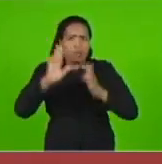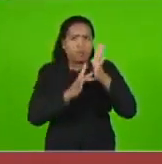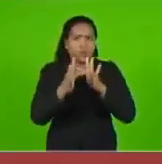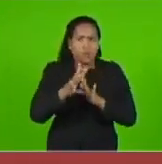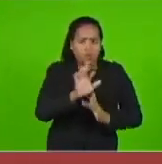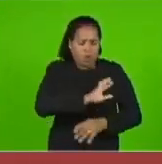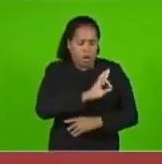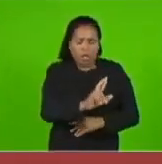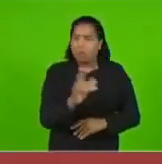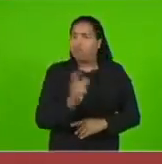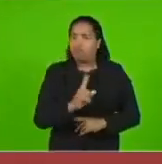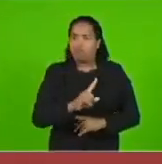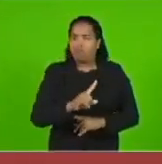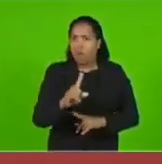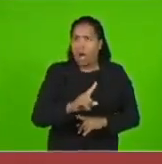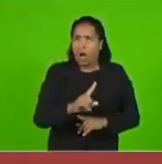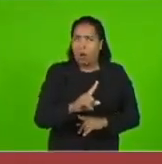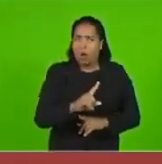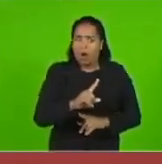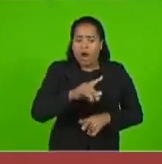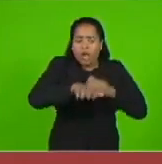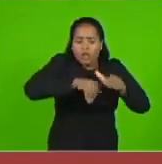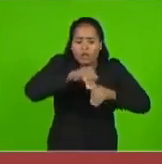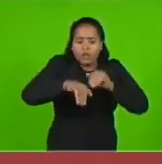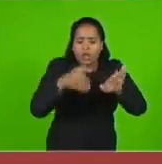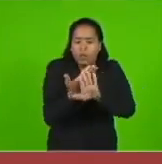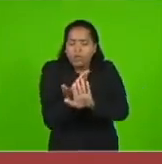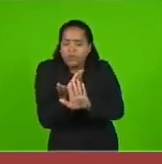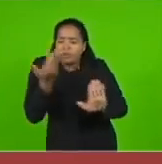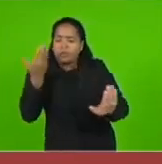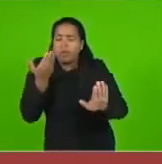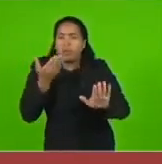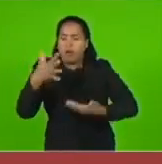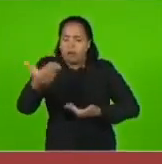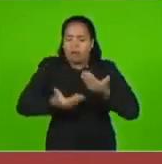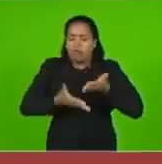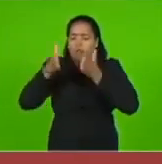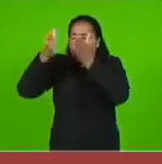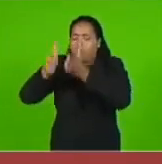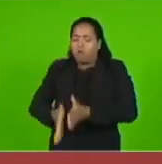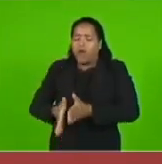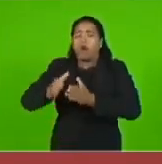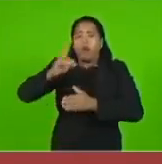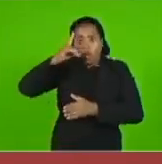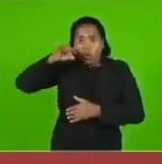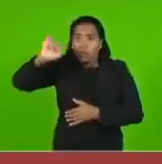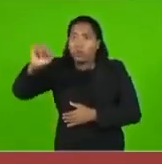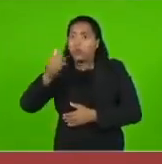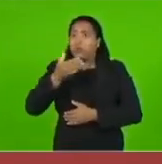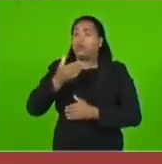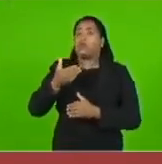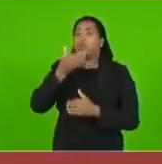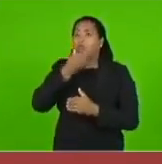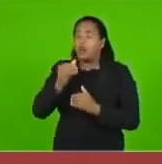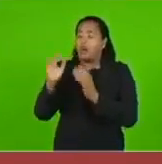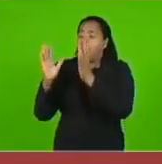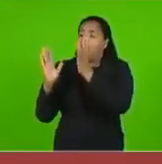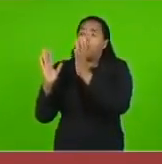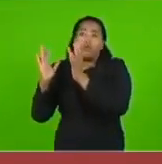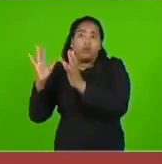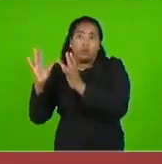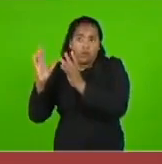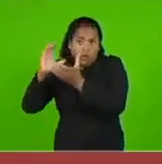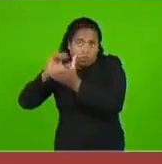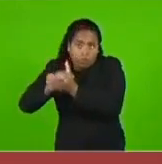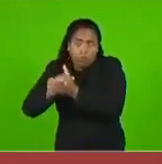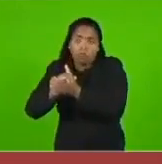about creating religion. It's about setting up a side of people, a church, for the day in which the groom is going to